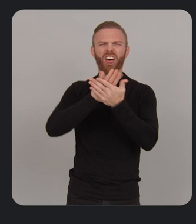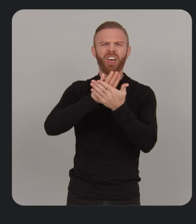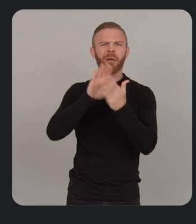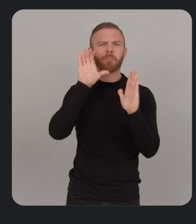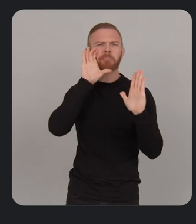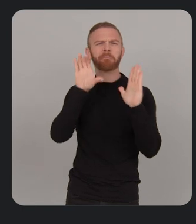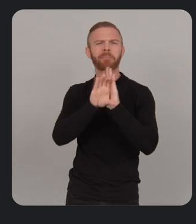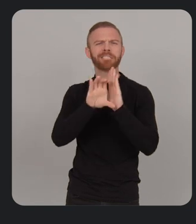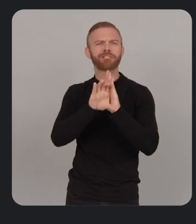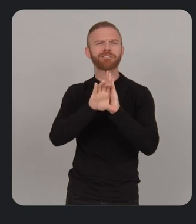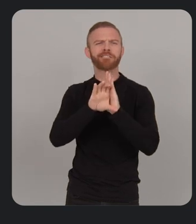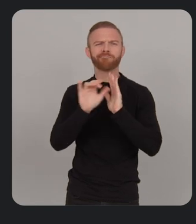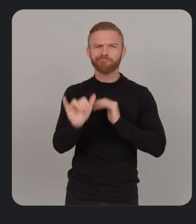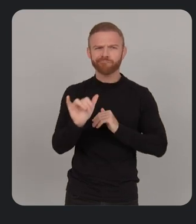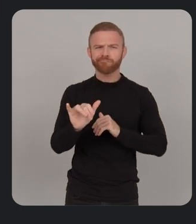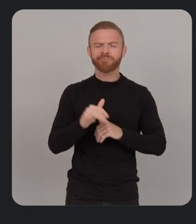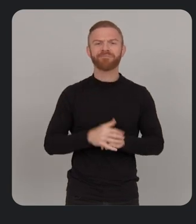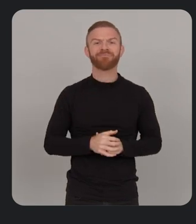of the image.